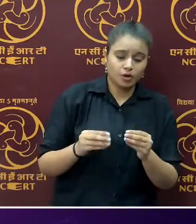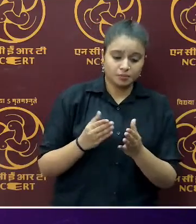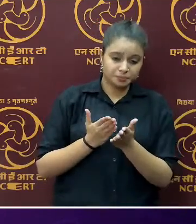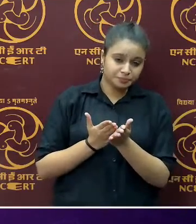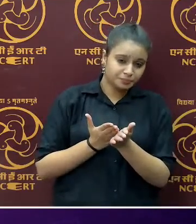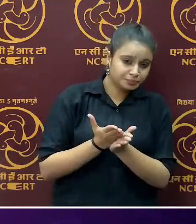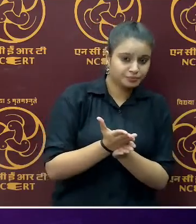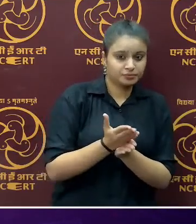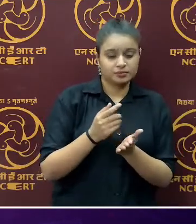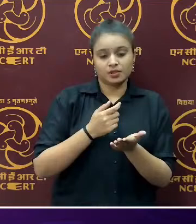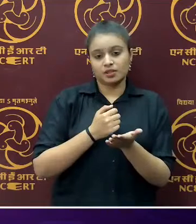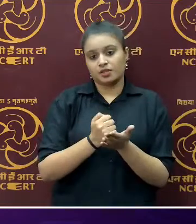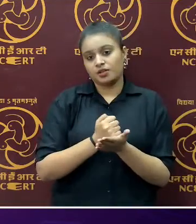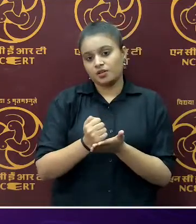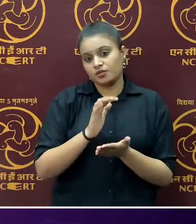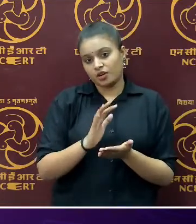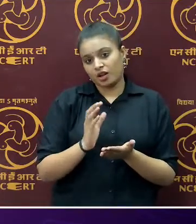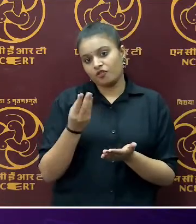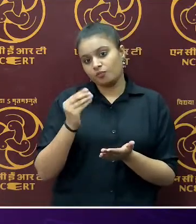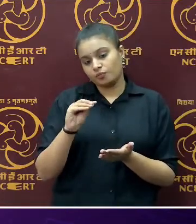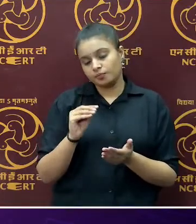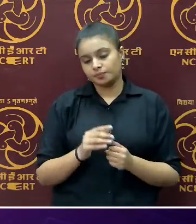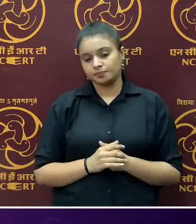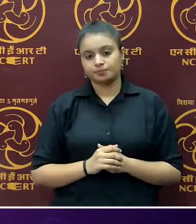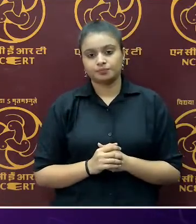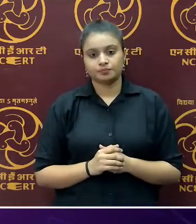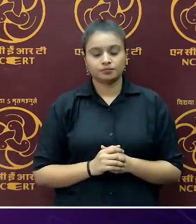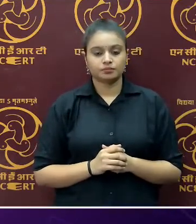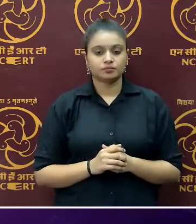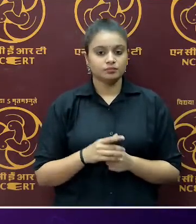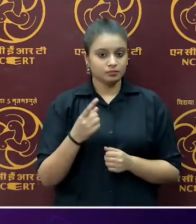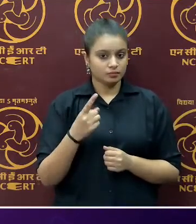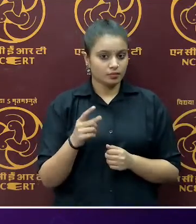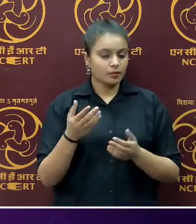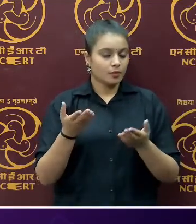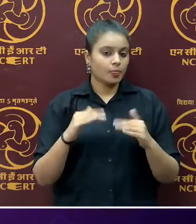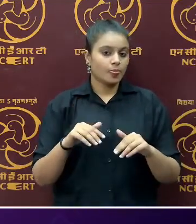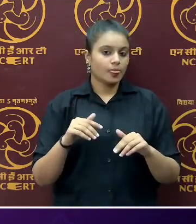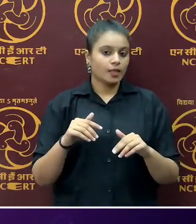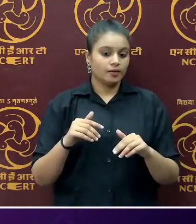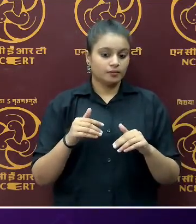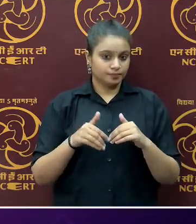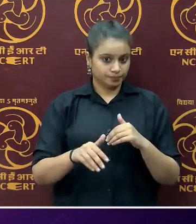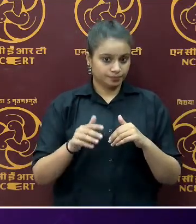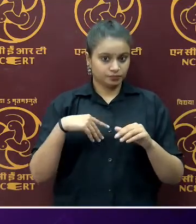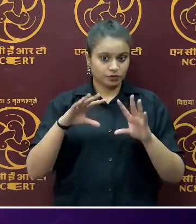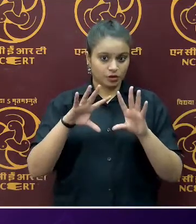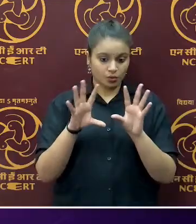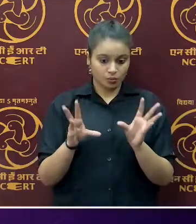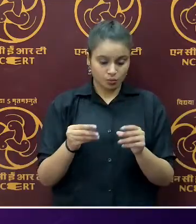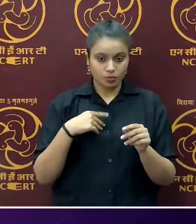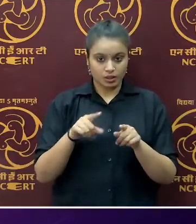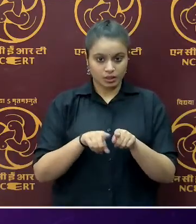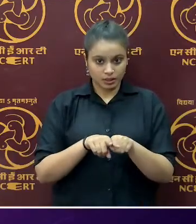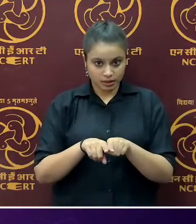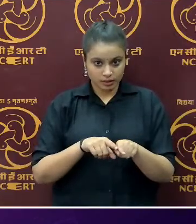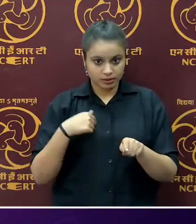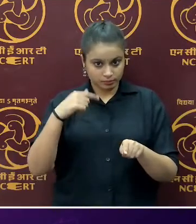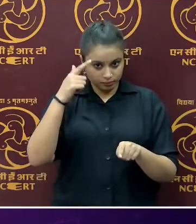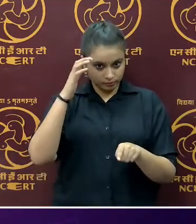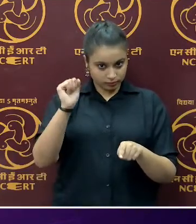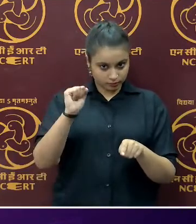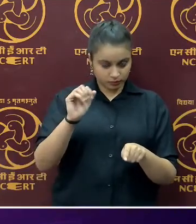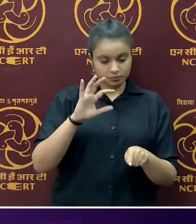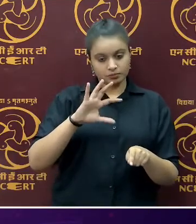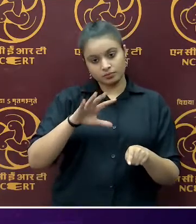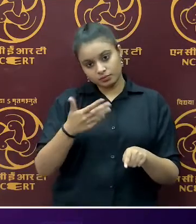force. exert more amount of force, right? So we'll keep all these examples in mind